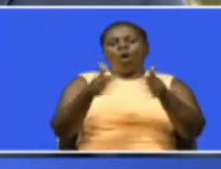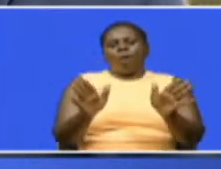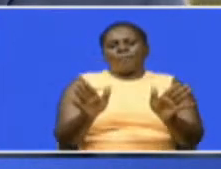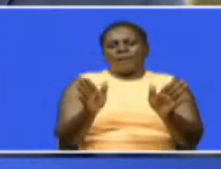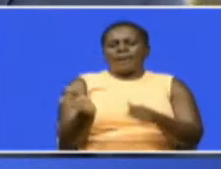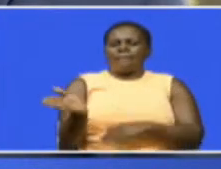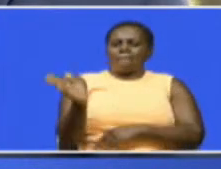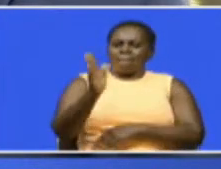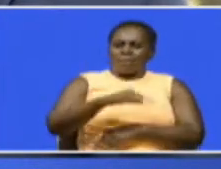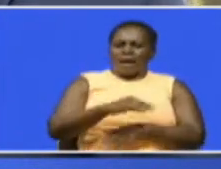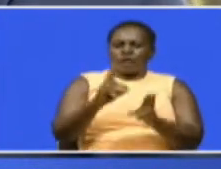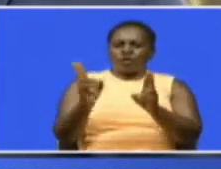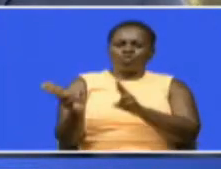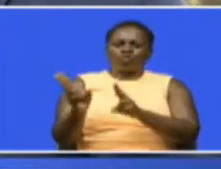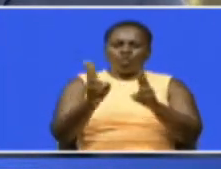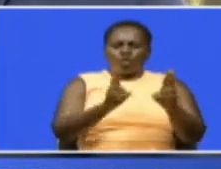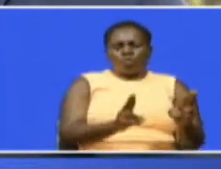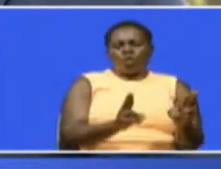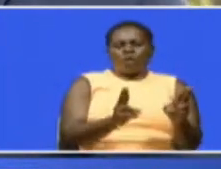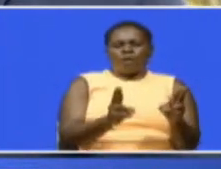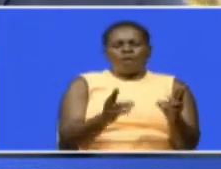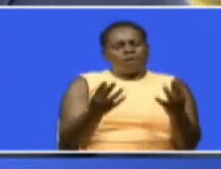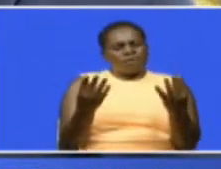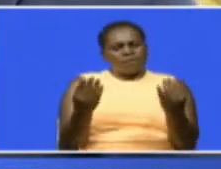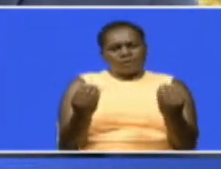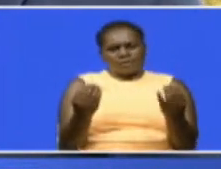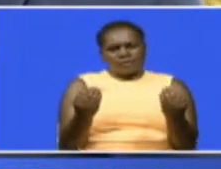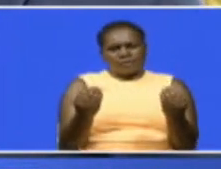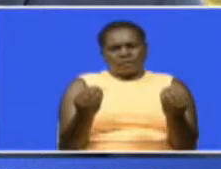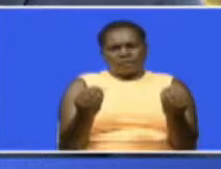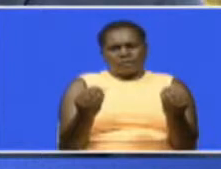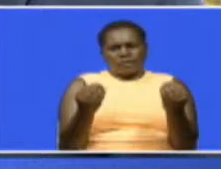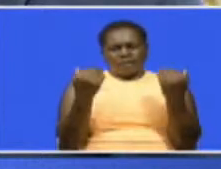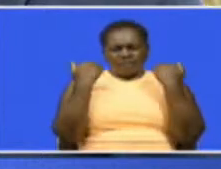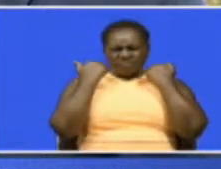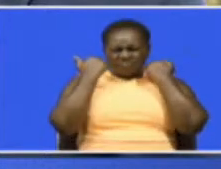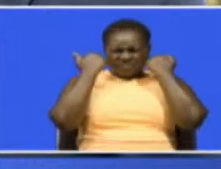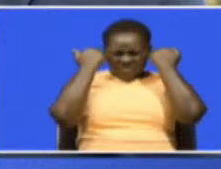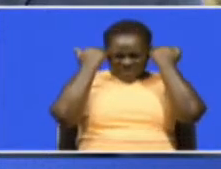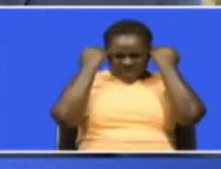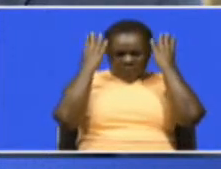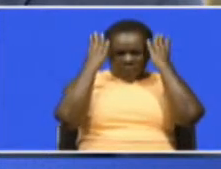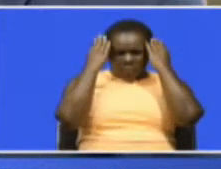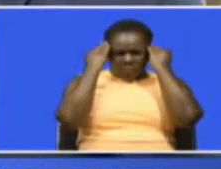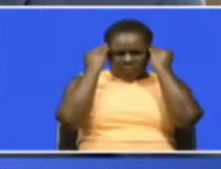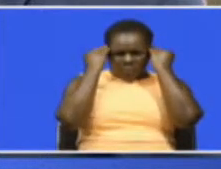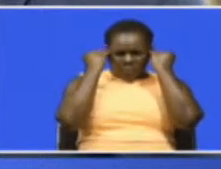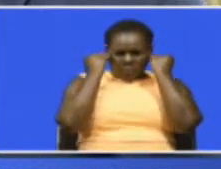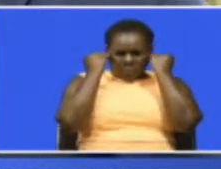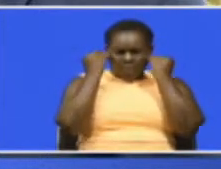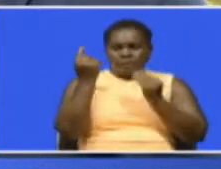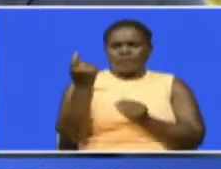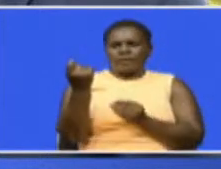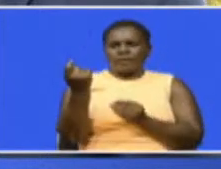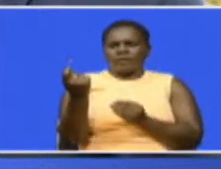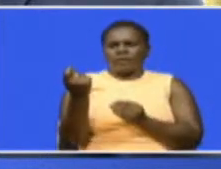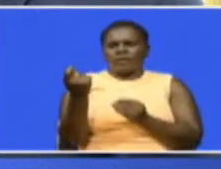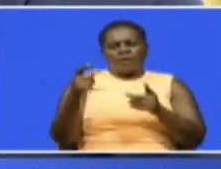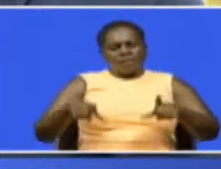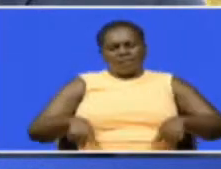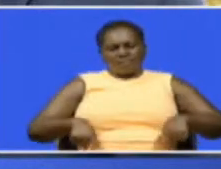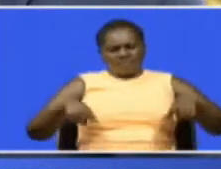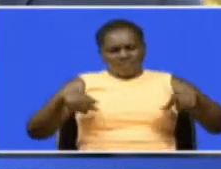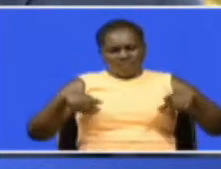are beginning to ease in. The pressure is actually relaxing. Life